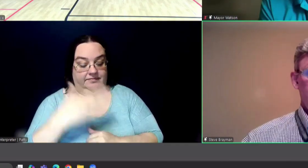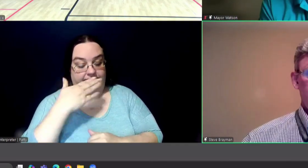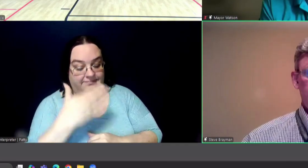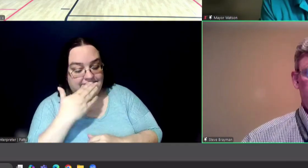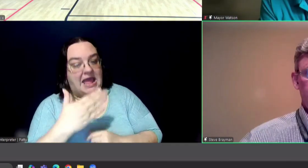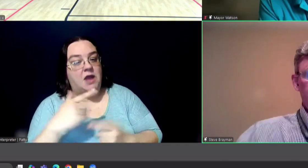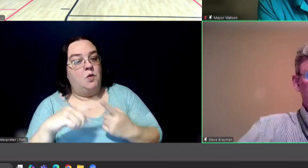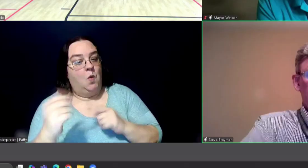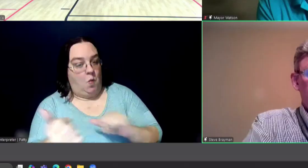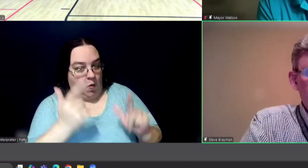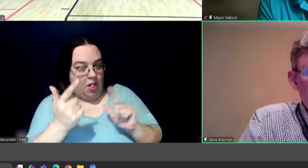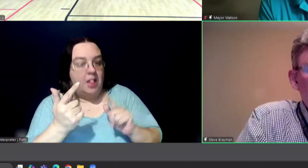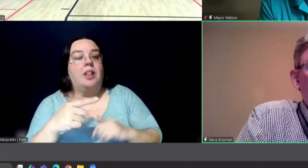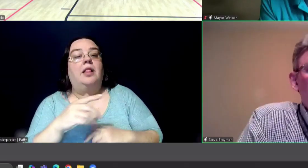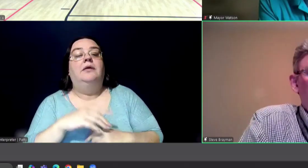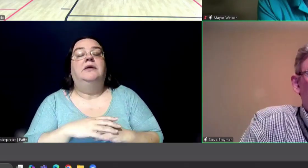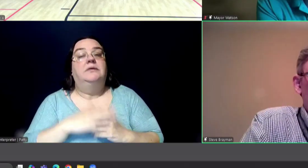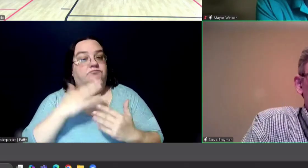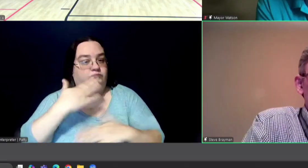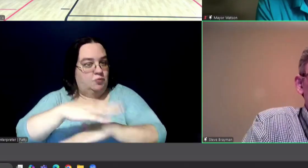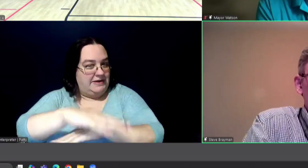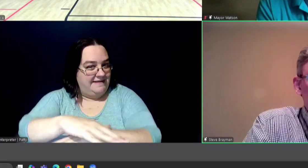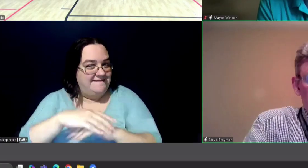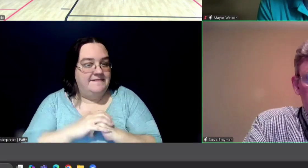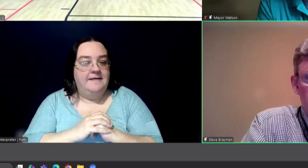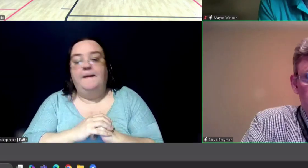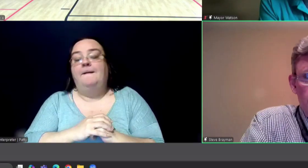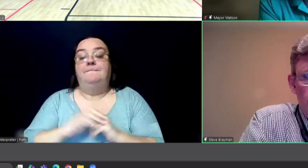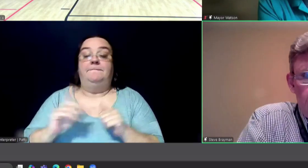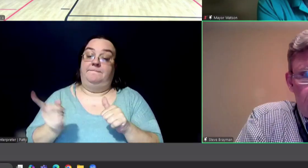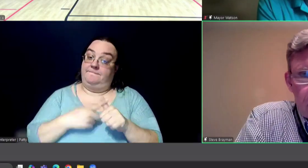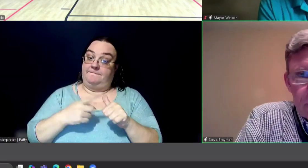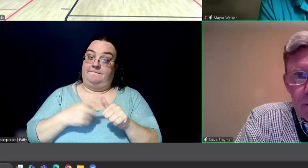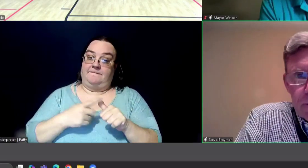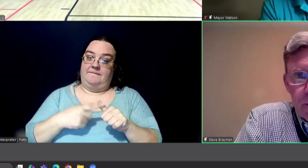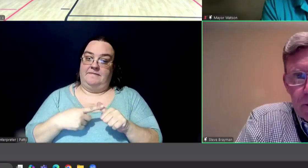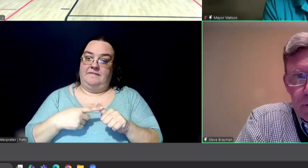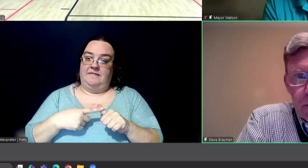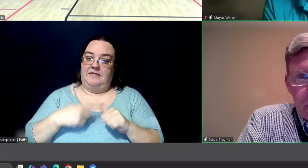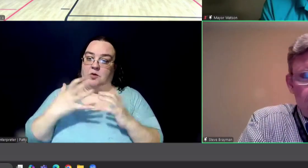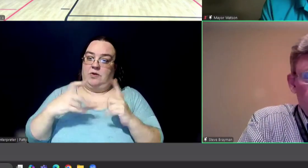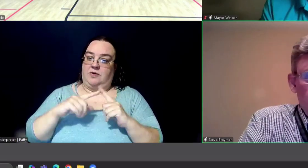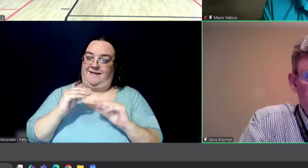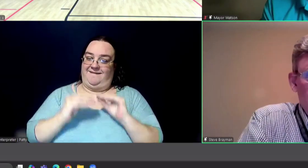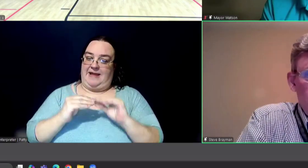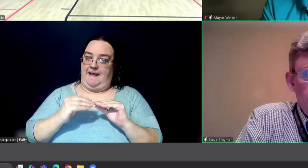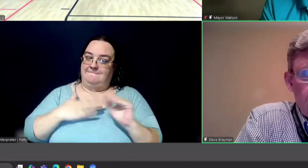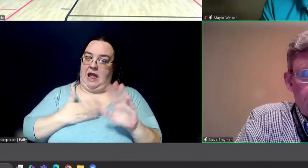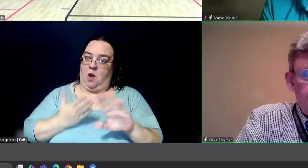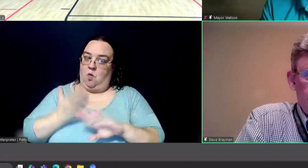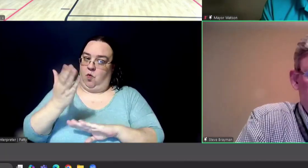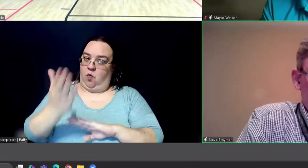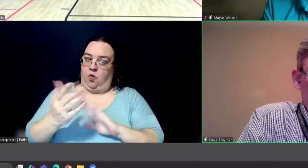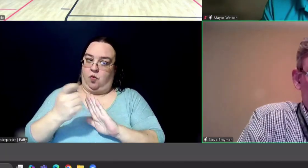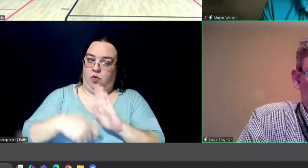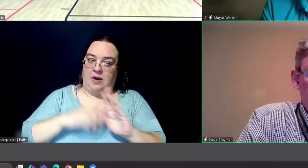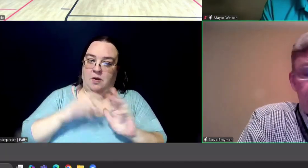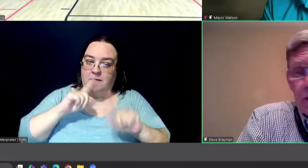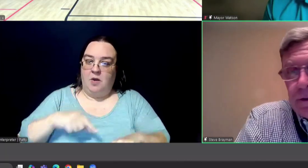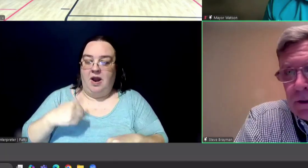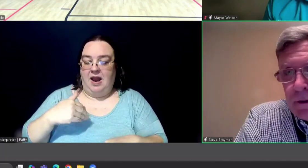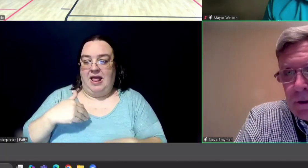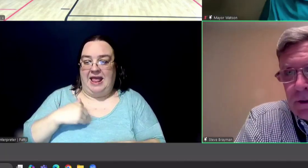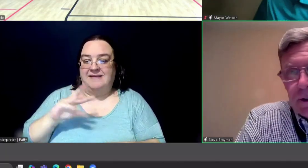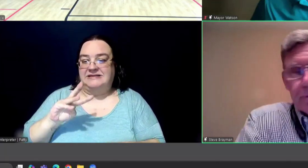Council, and Town of Cheverly. Good evening. First, I just want to correct my written submitted report. I have 62nd